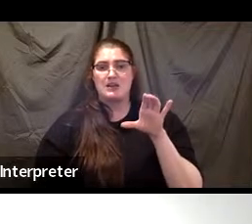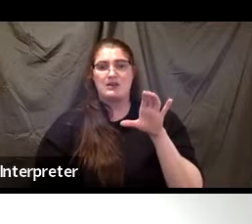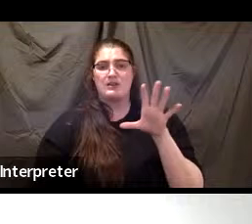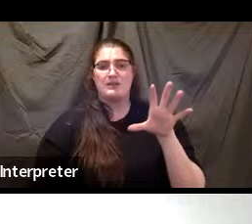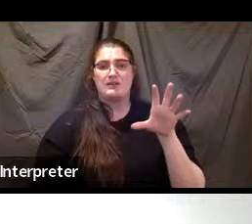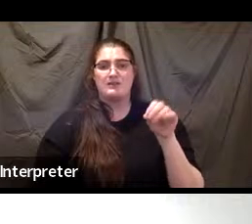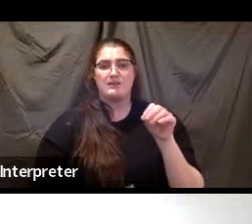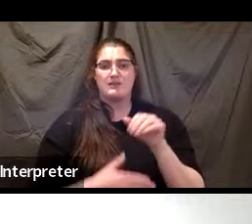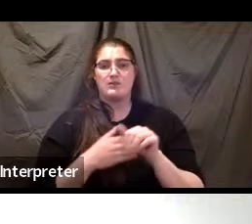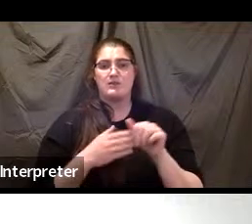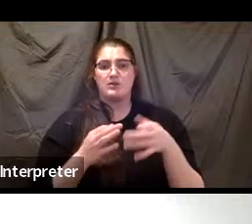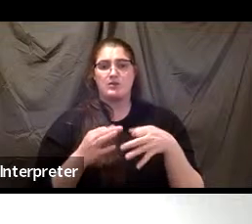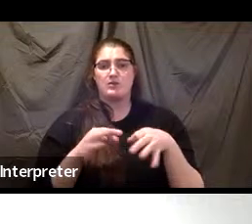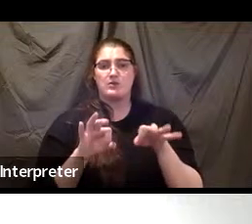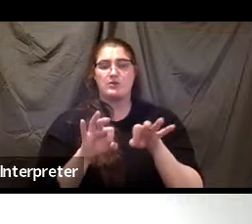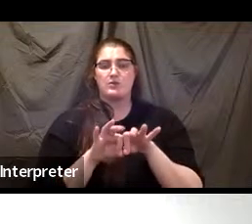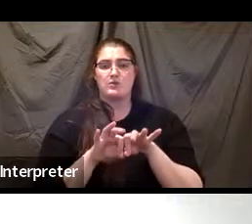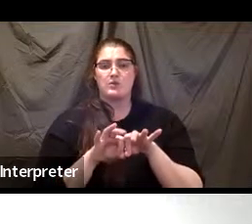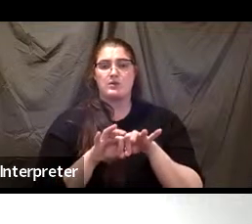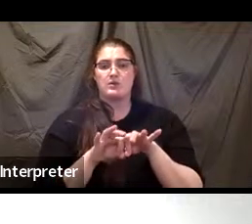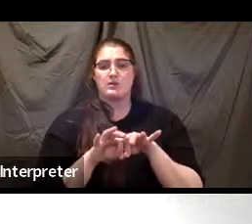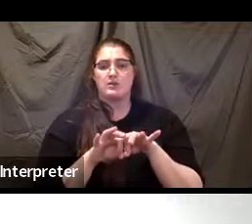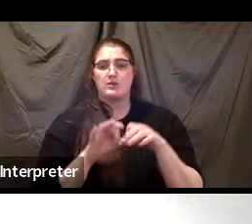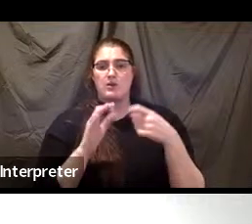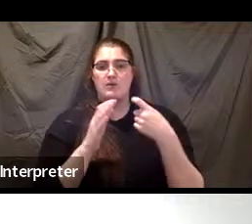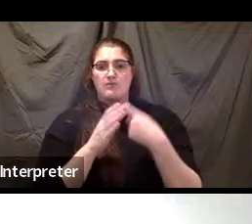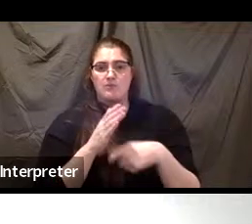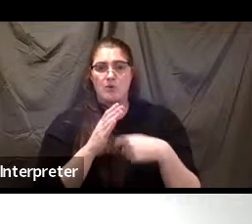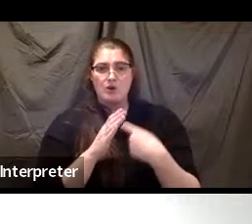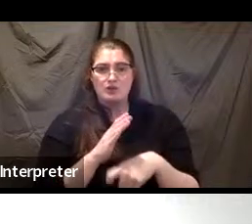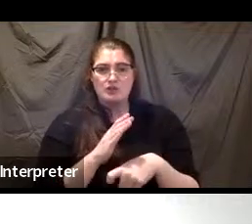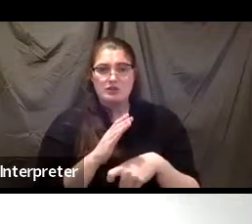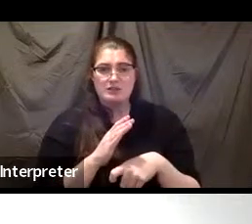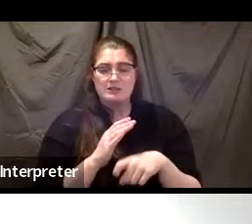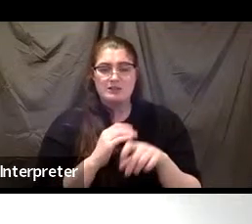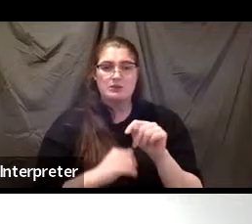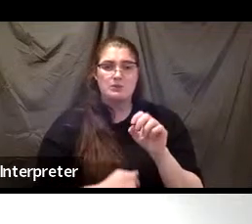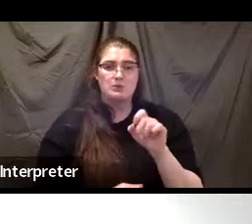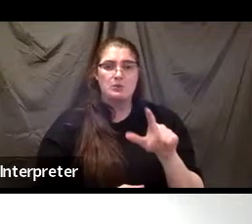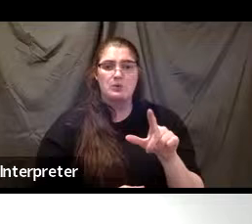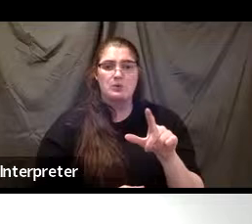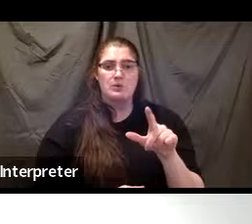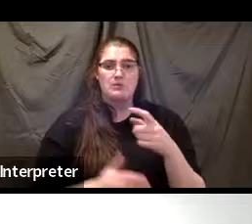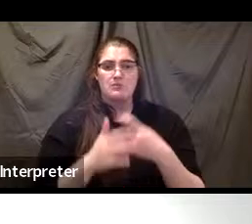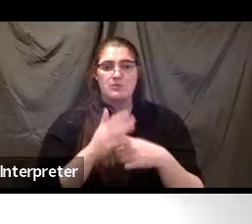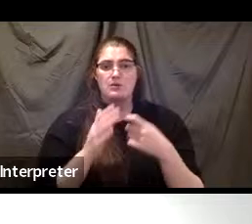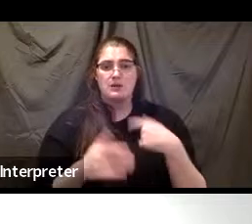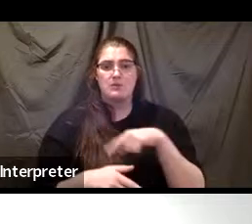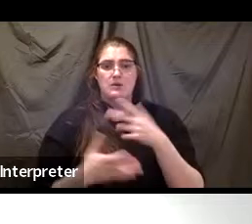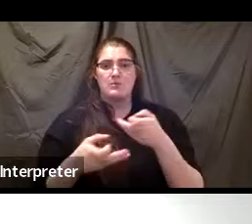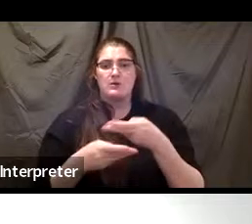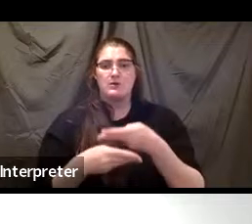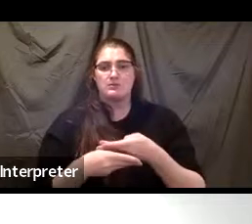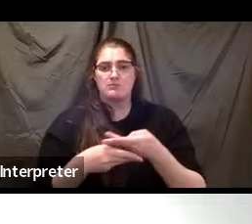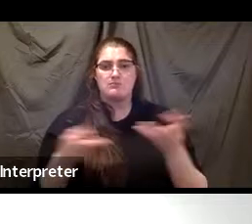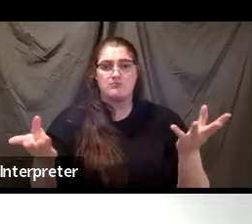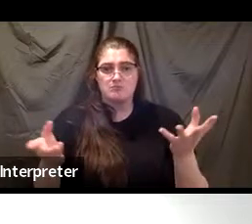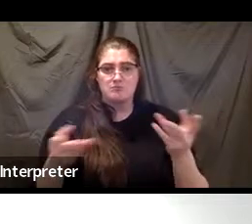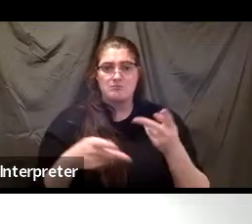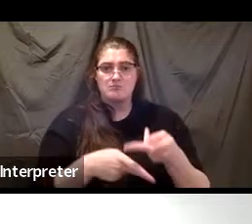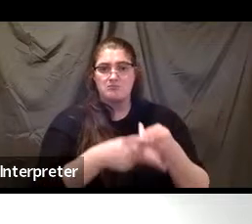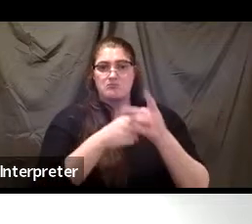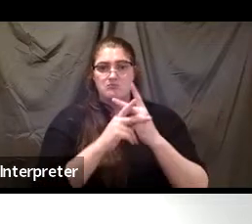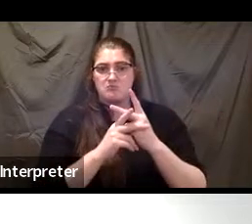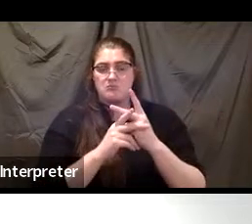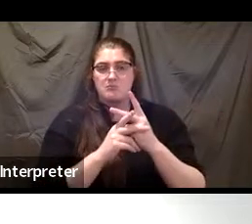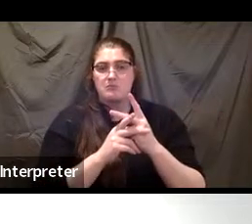$950 worth of tool purchases, which we want to lend out to constituents who would like to